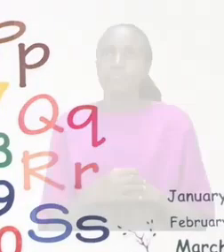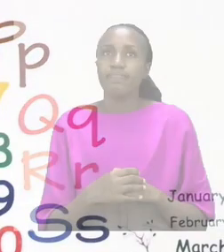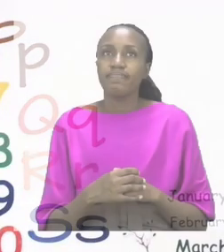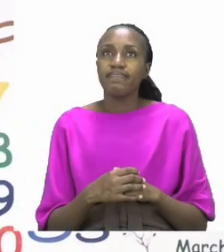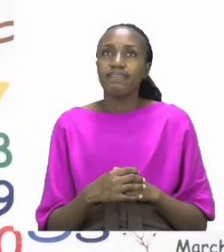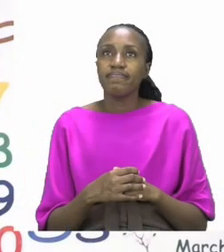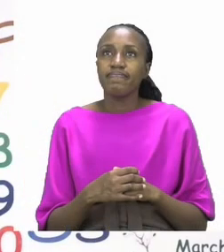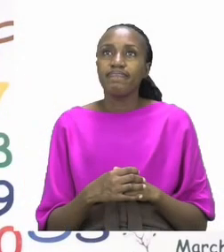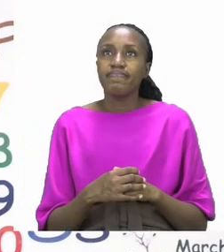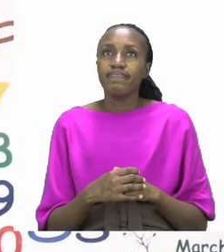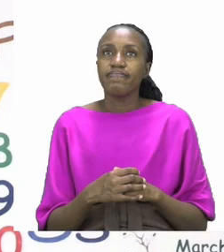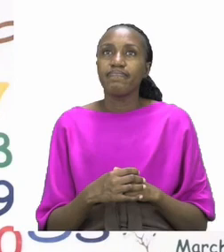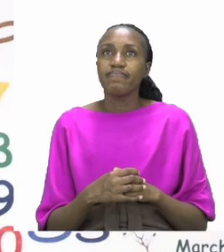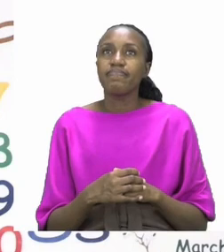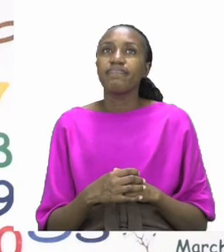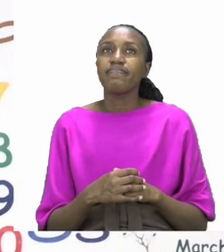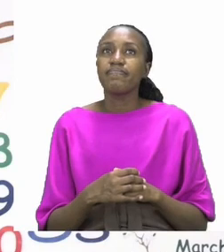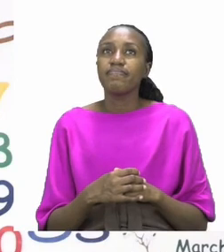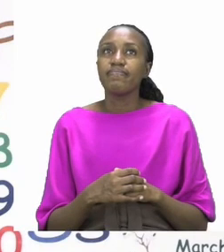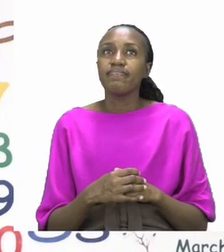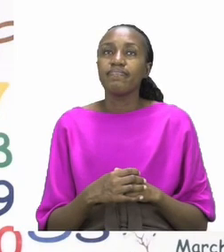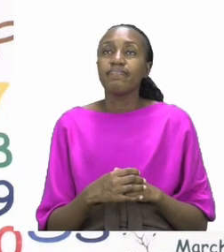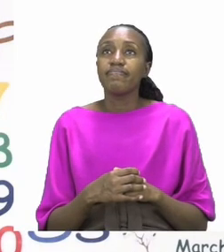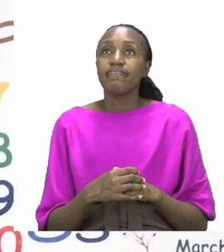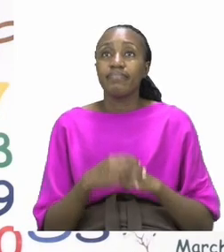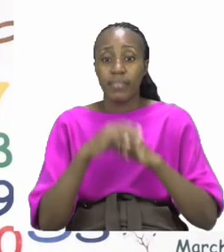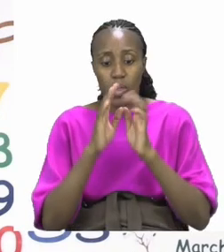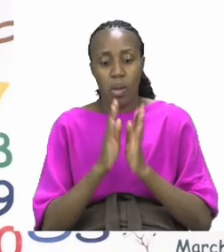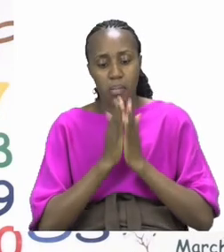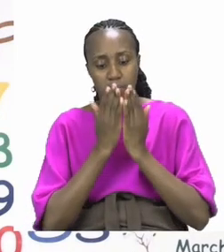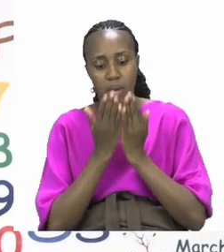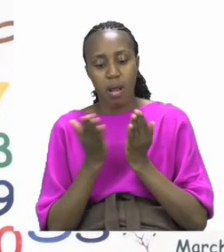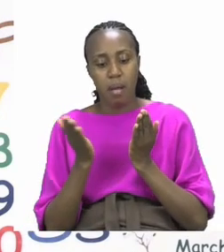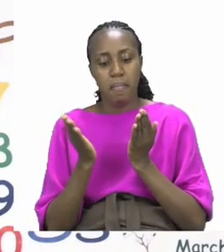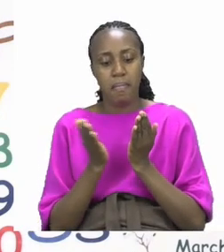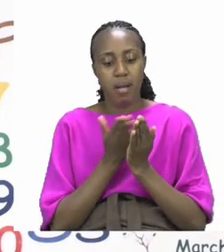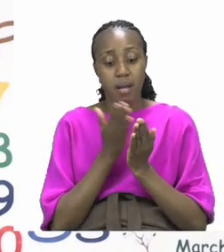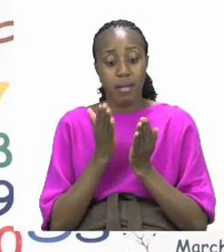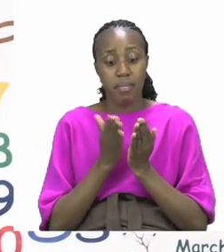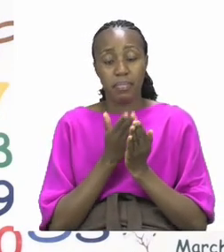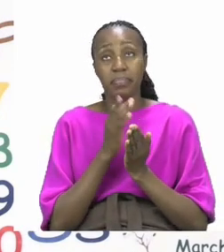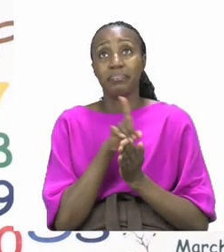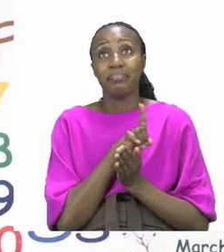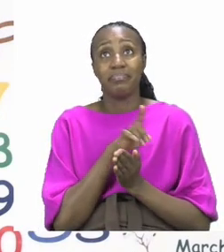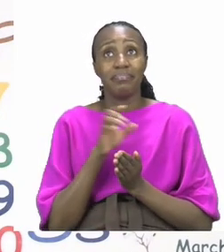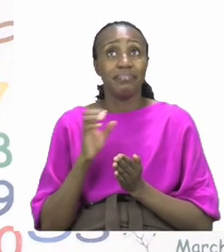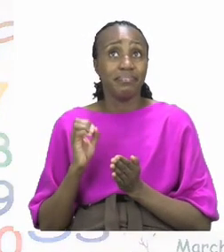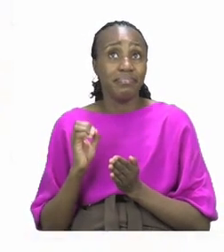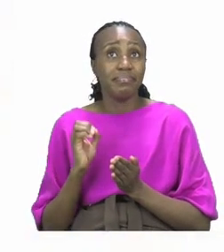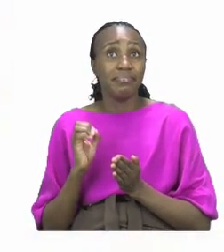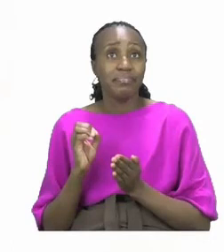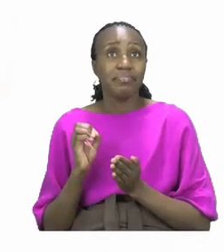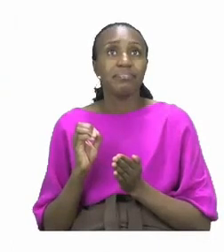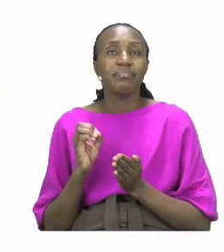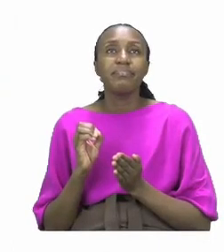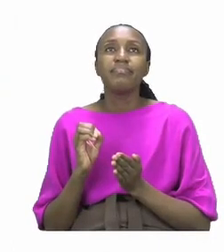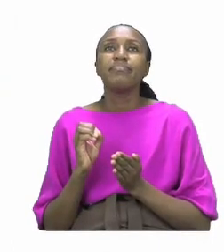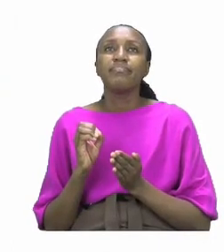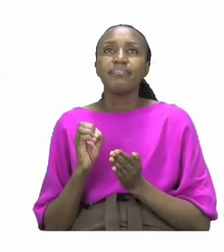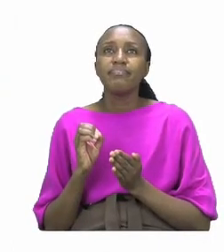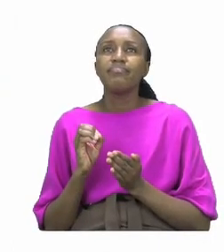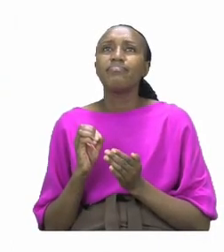Now, boys and girls, let us go to our page 10. On page 10, we are going to be